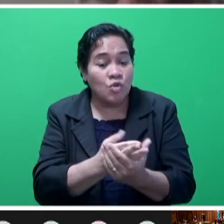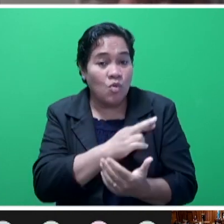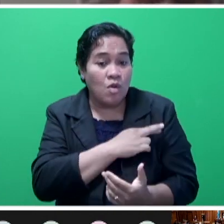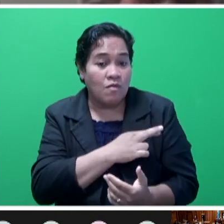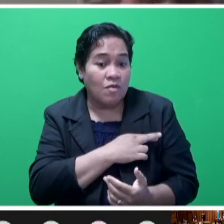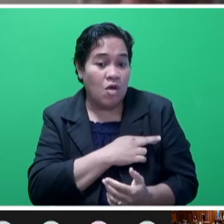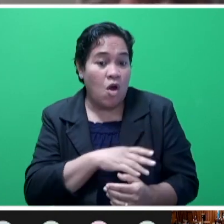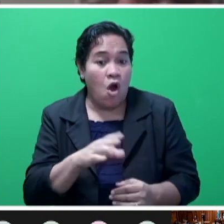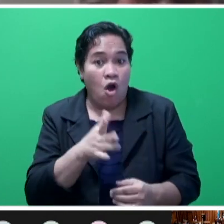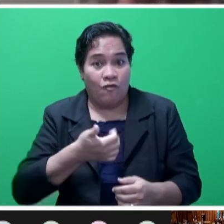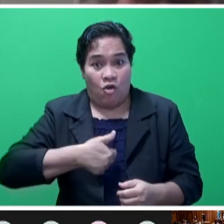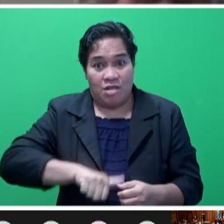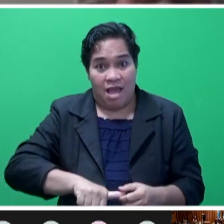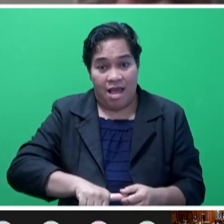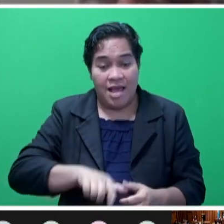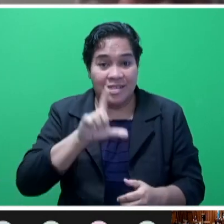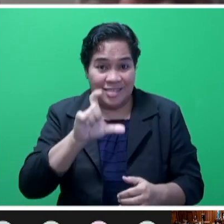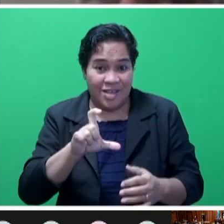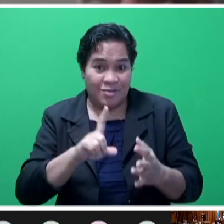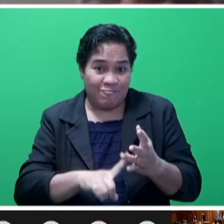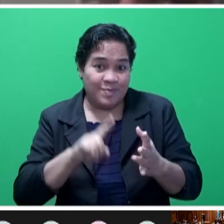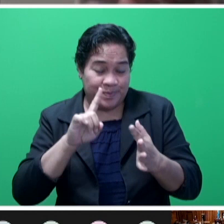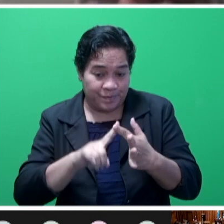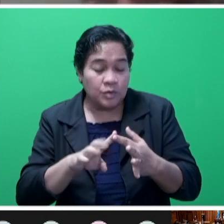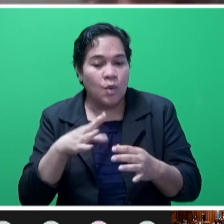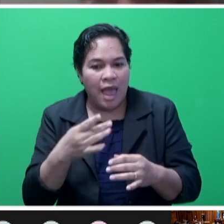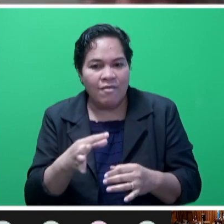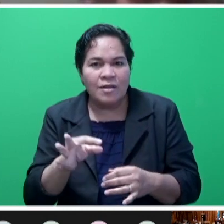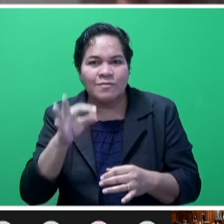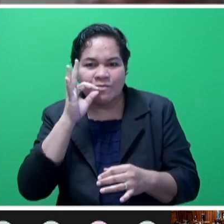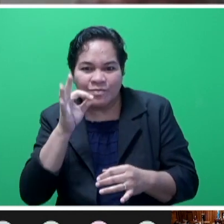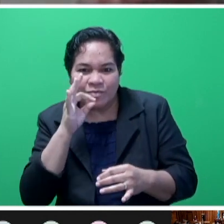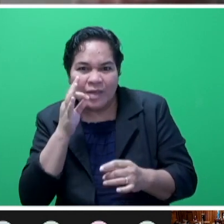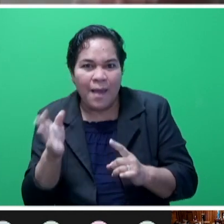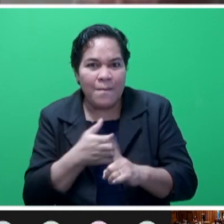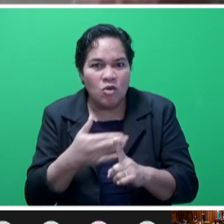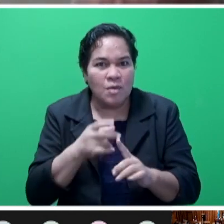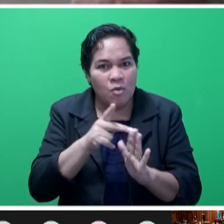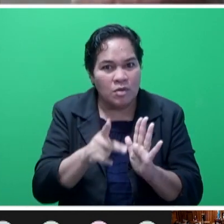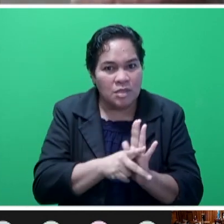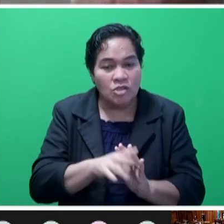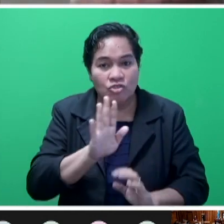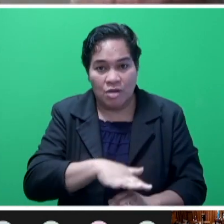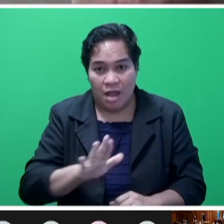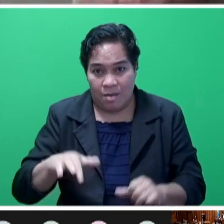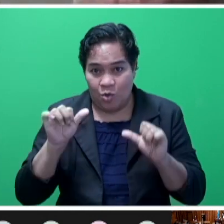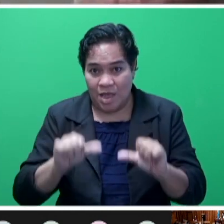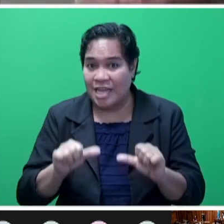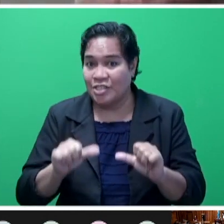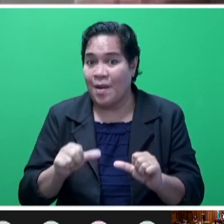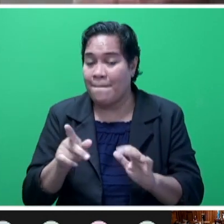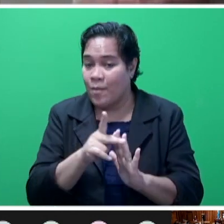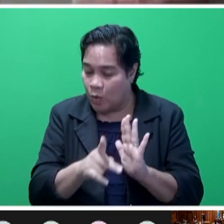Management Policy, Drugs and Substance Abuse Policy, Counseling Policy, Child Protection Policy. Mr.